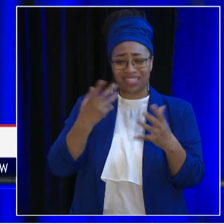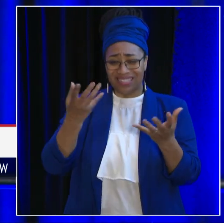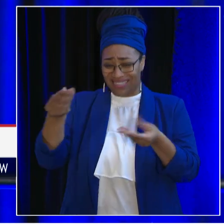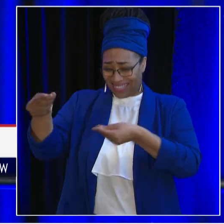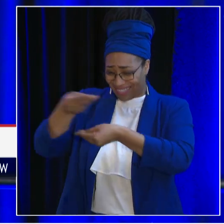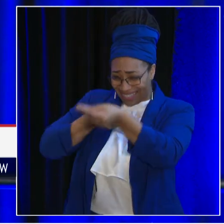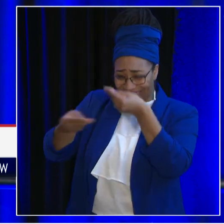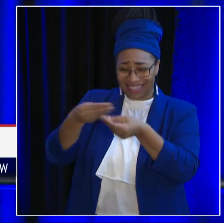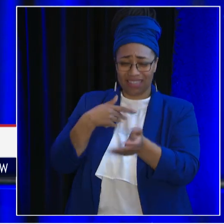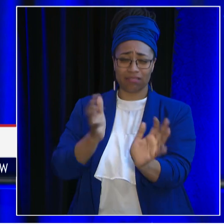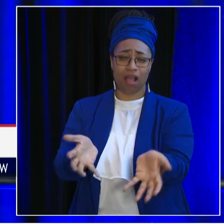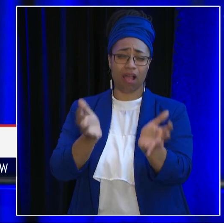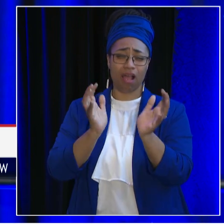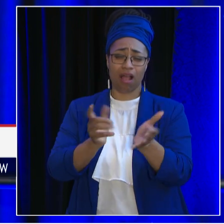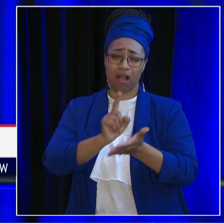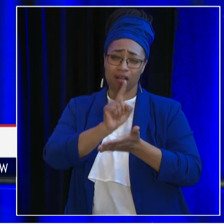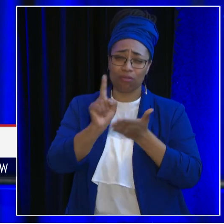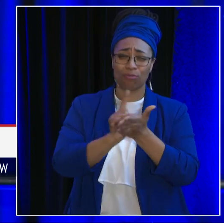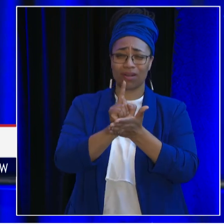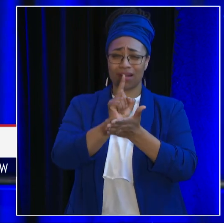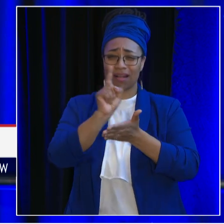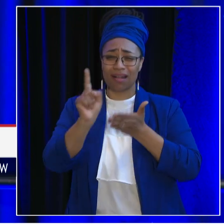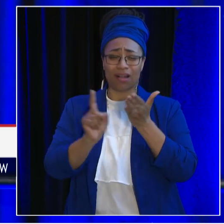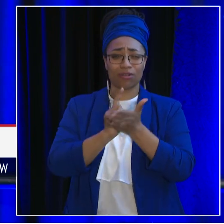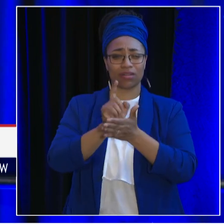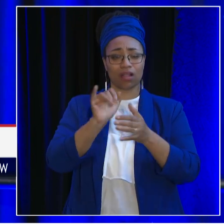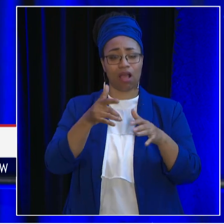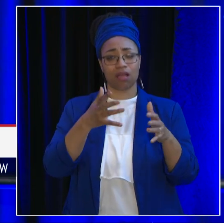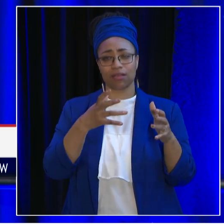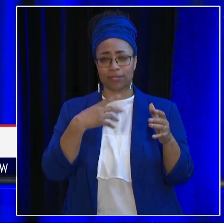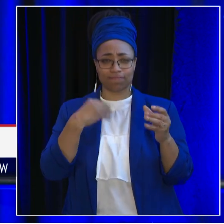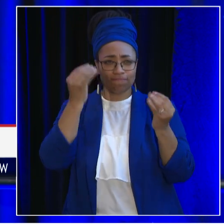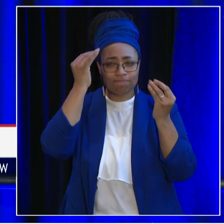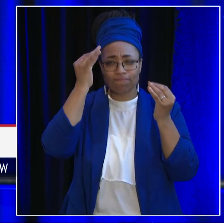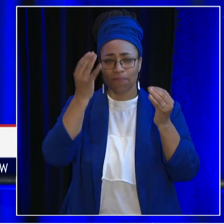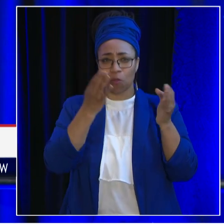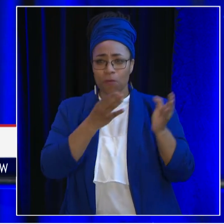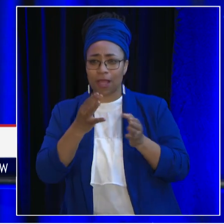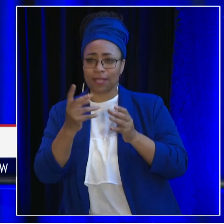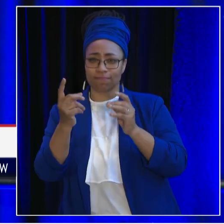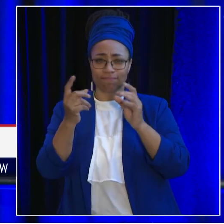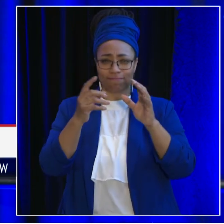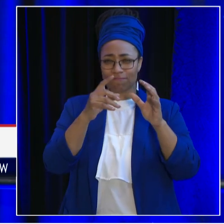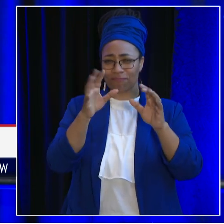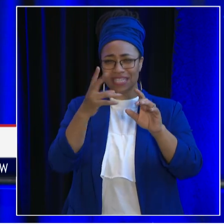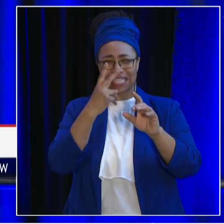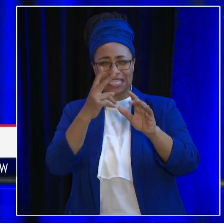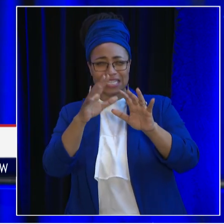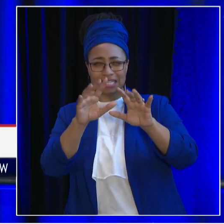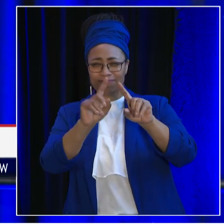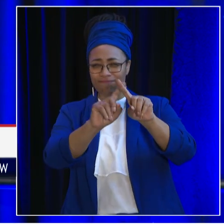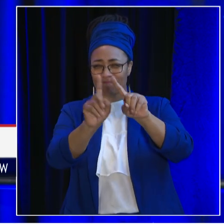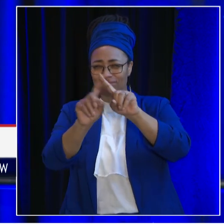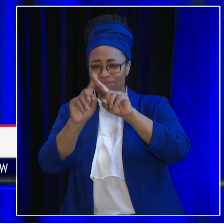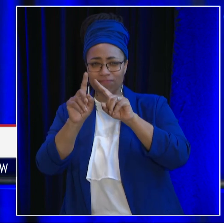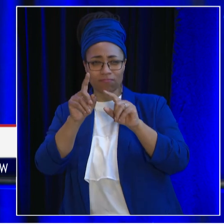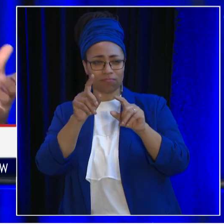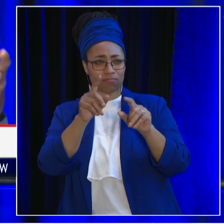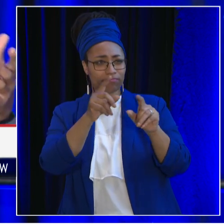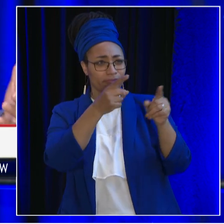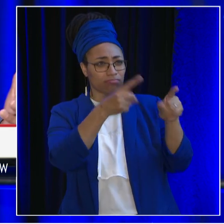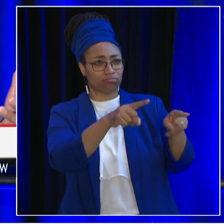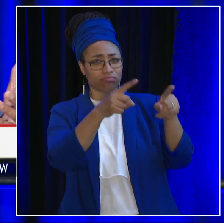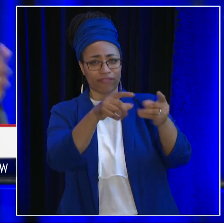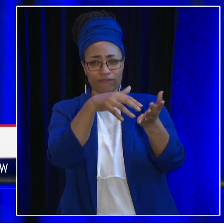my volunteers, this is about seeing the world through the eyes of the most vulnerable. And little did I know, after I heard my own biological